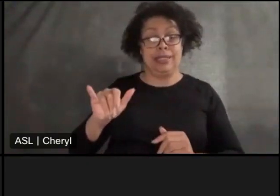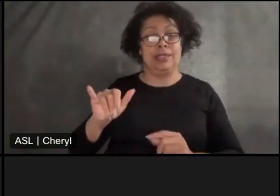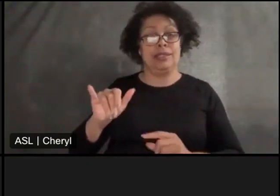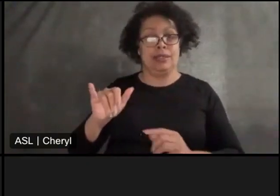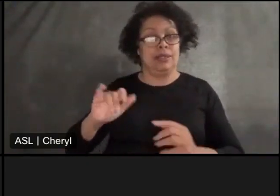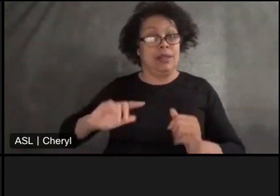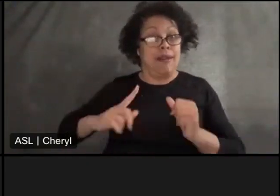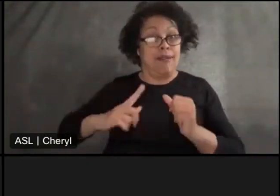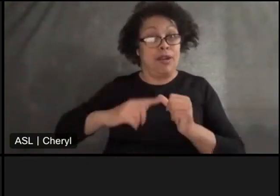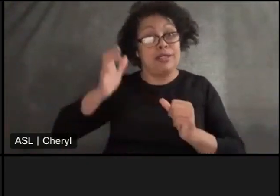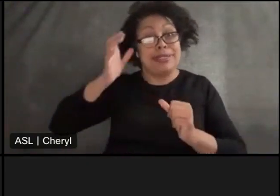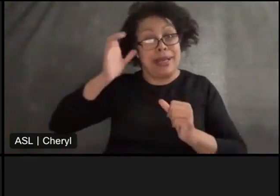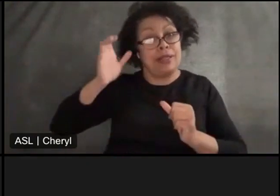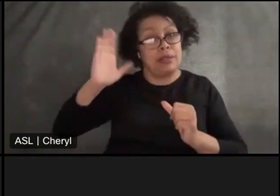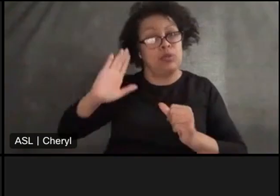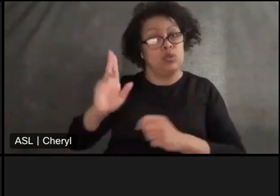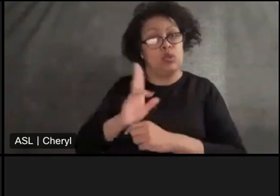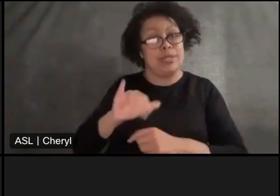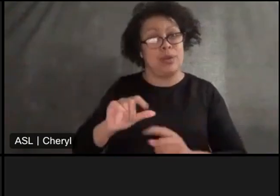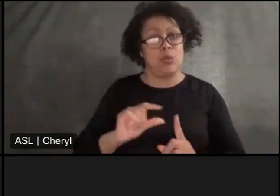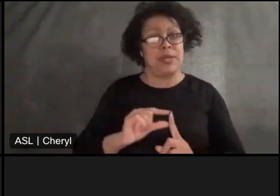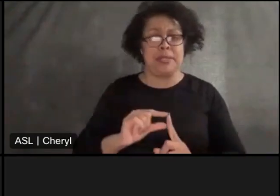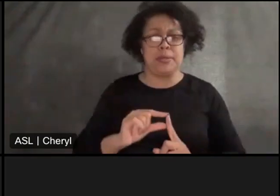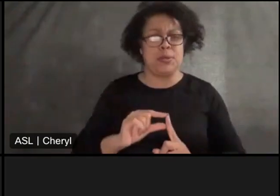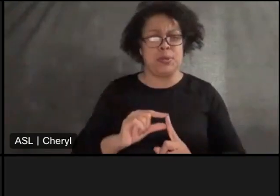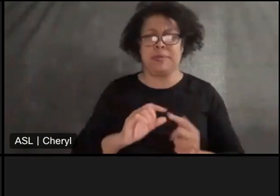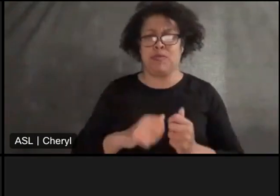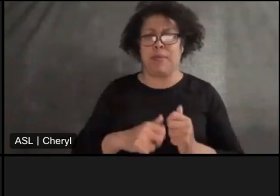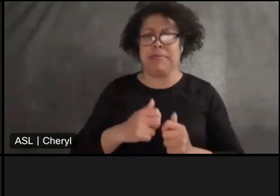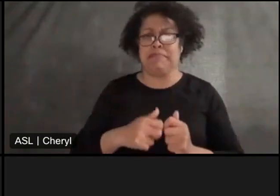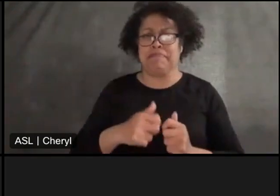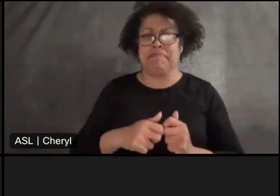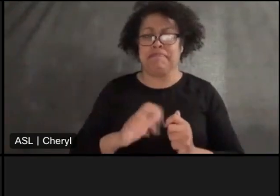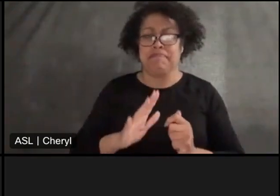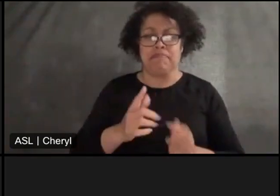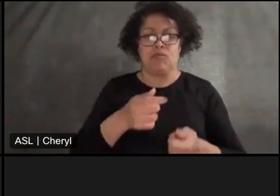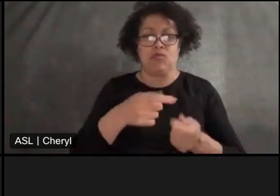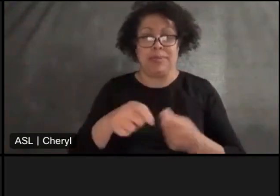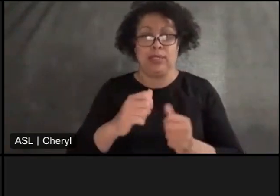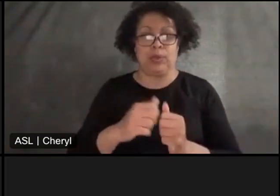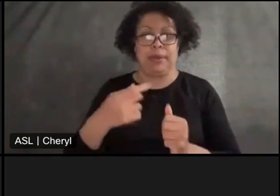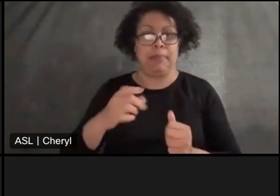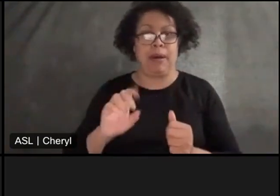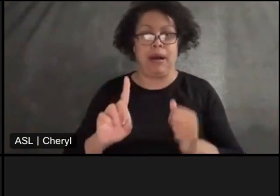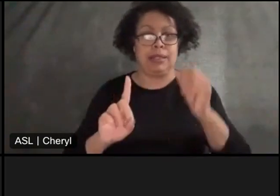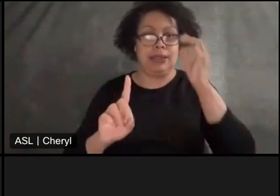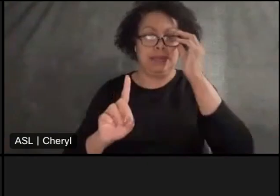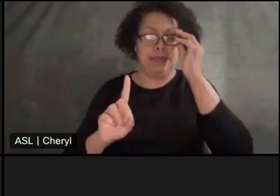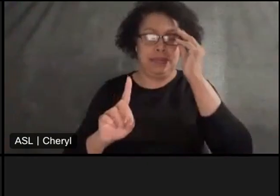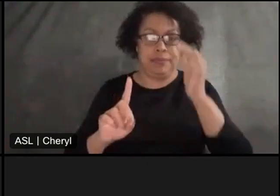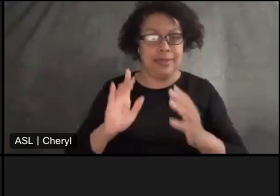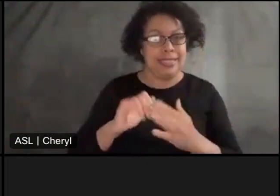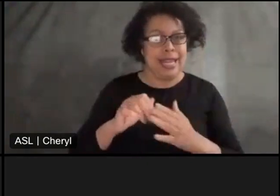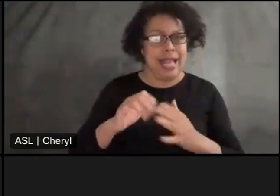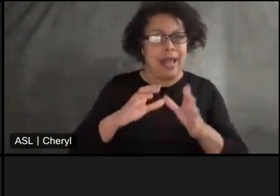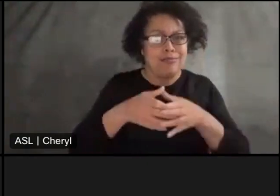project was a bit difficult to define or describe, the pods help us see at